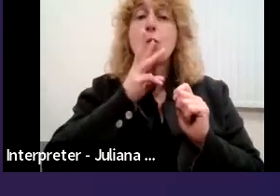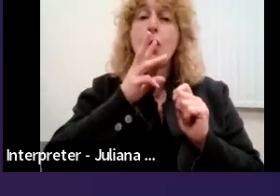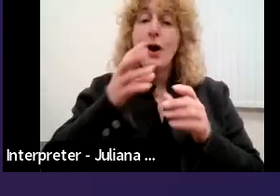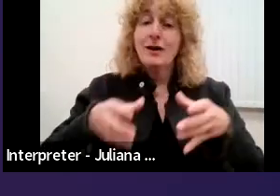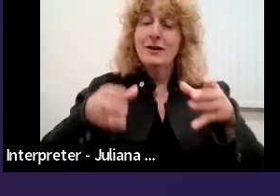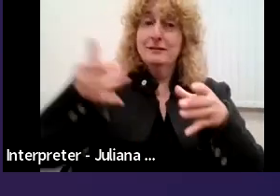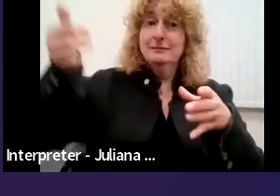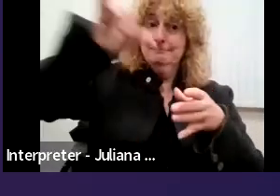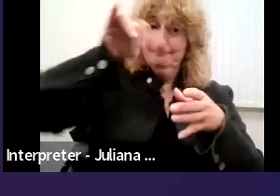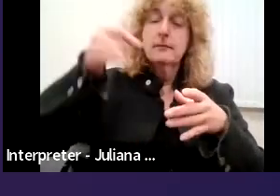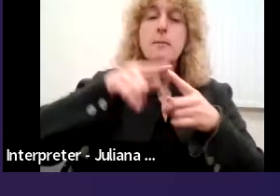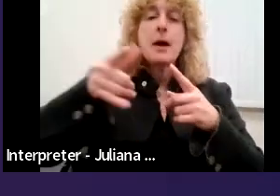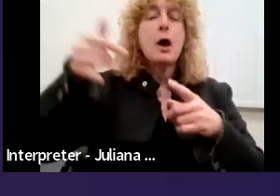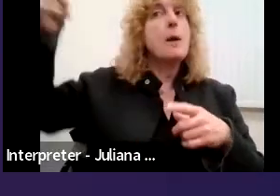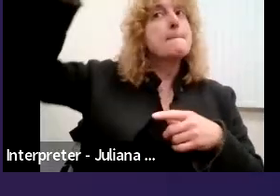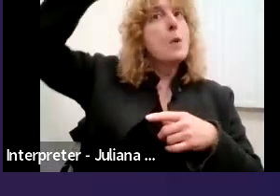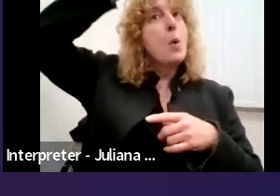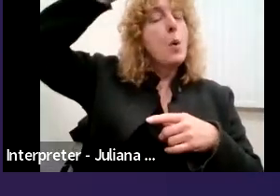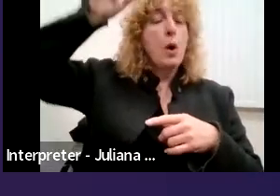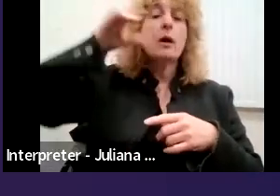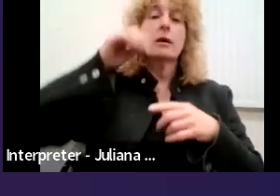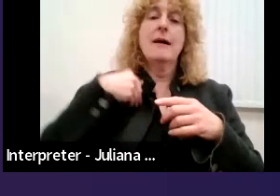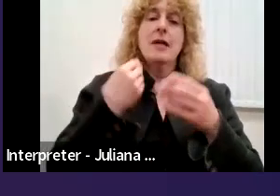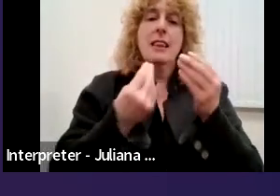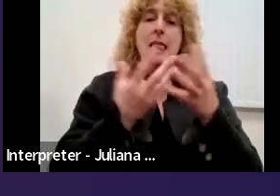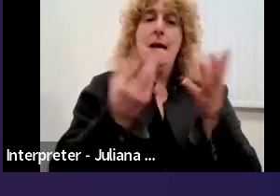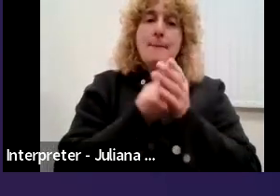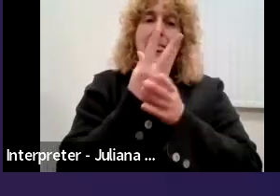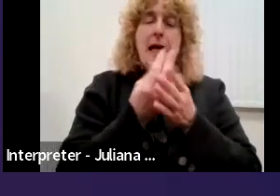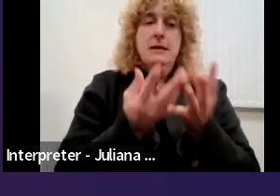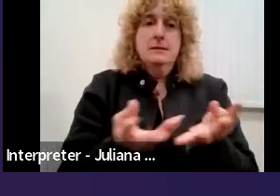pouring the water on themselves, and they are surrounded by a lot of plants.